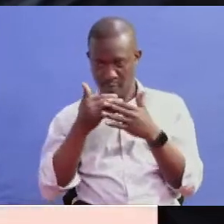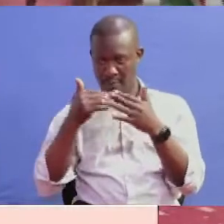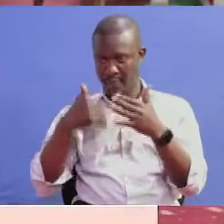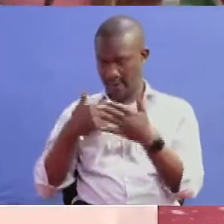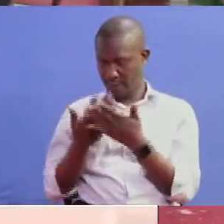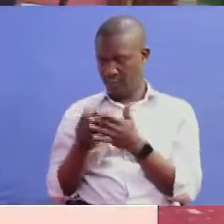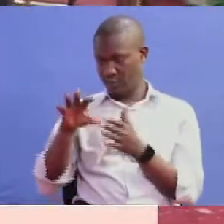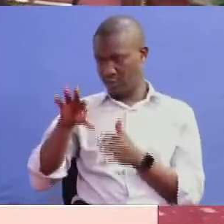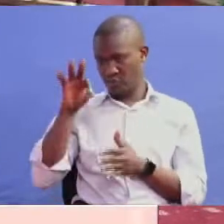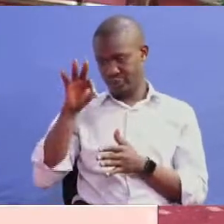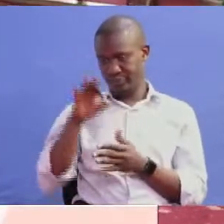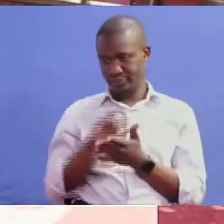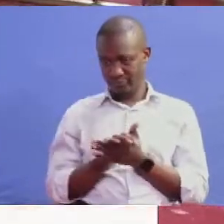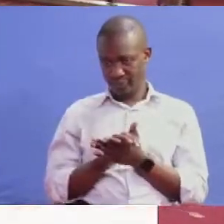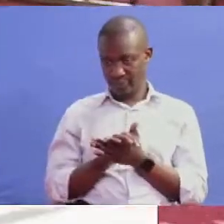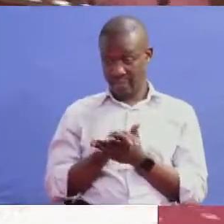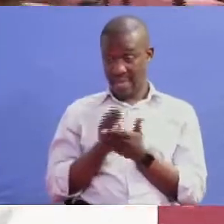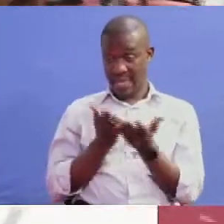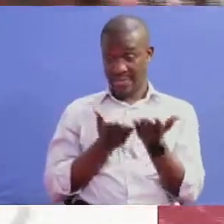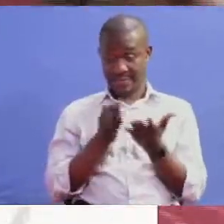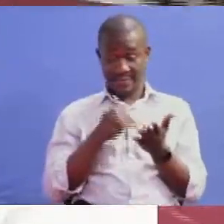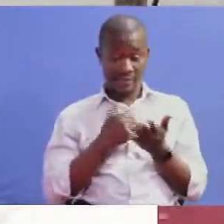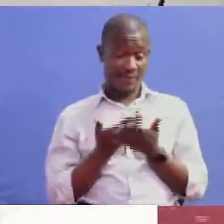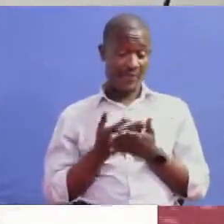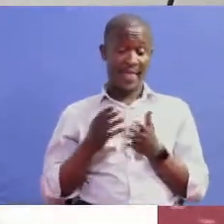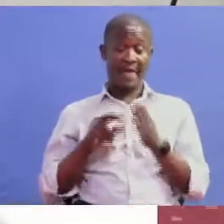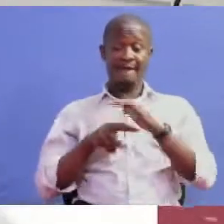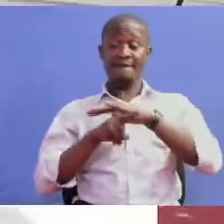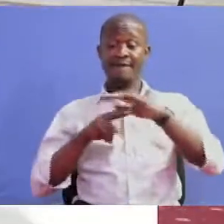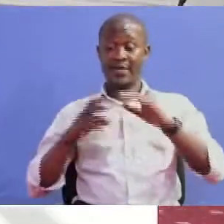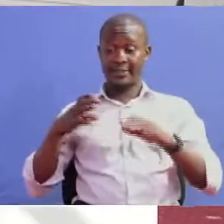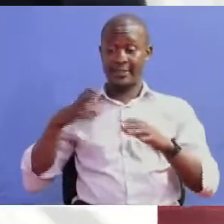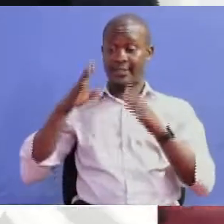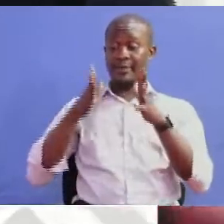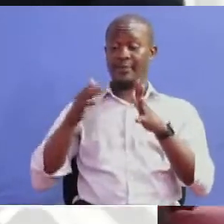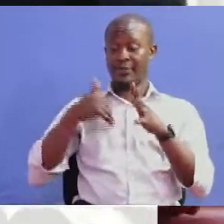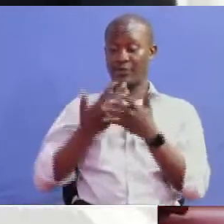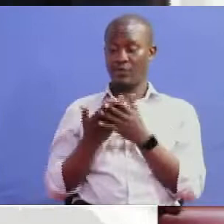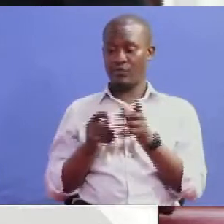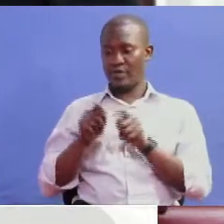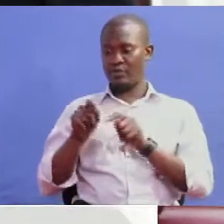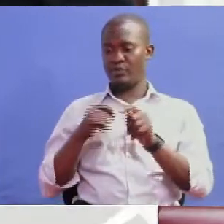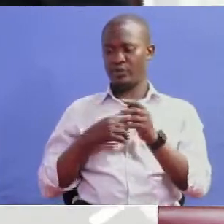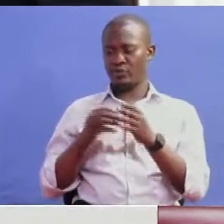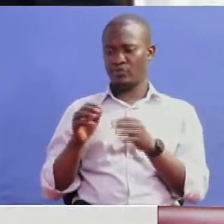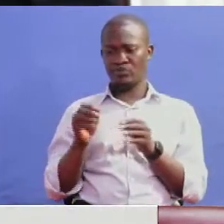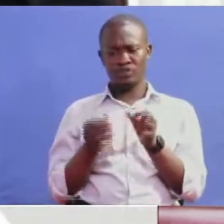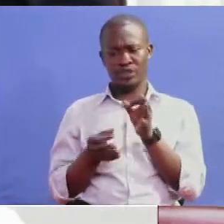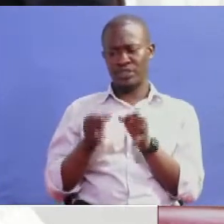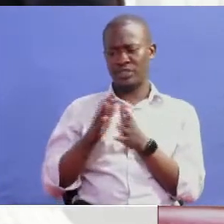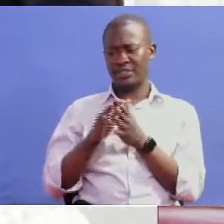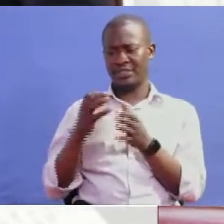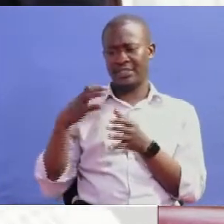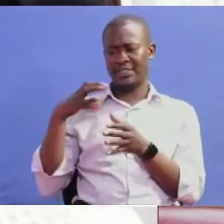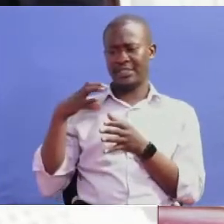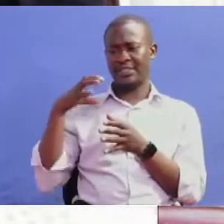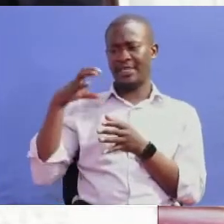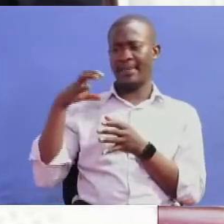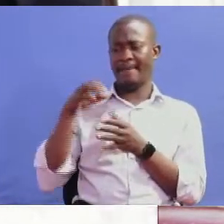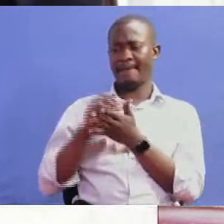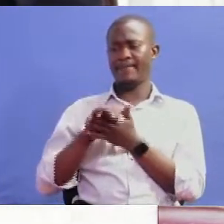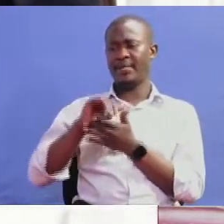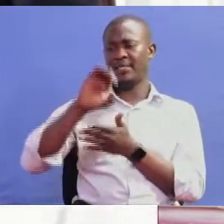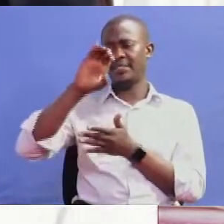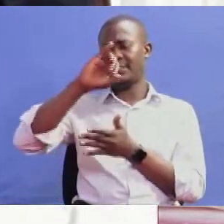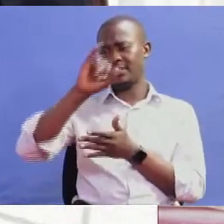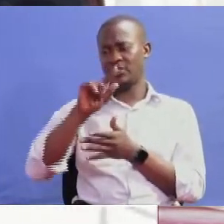nomination. Mulele will also serve as Vice Chairperson of the National Council on the Administration of Justice, chaired by Chief Justice Martha Koome.